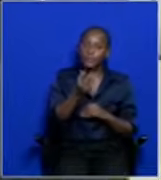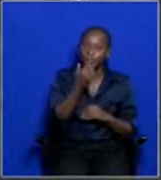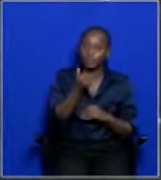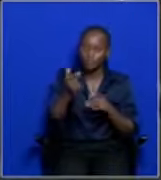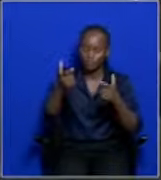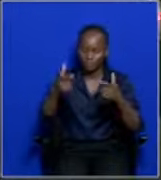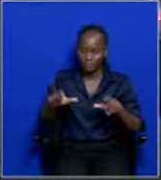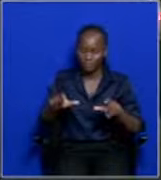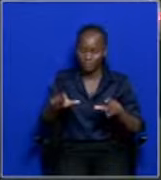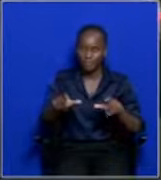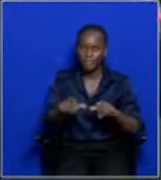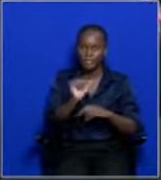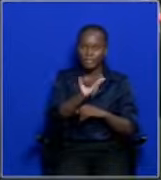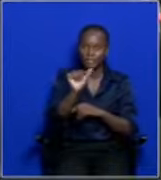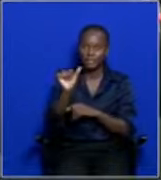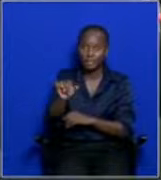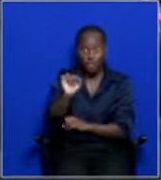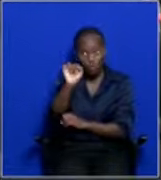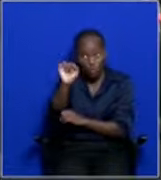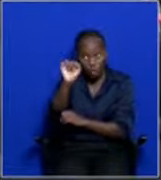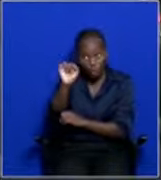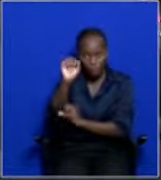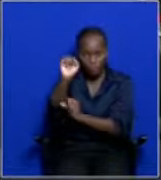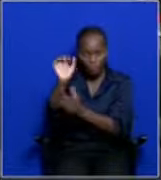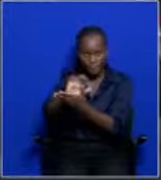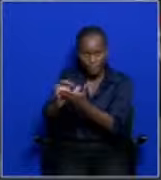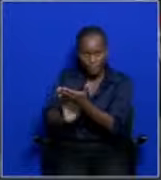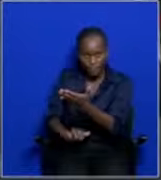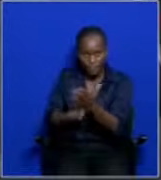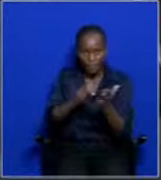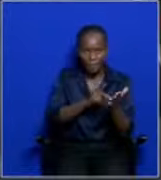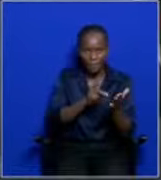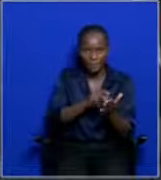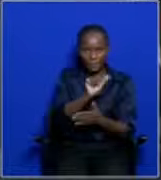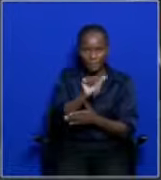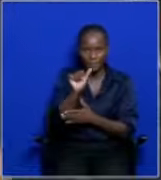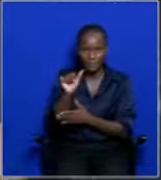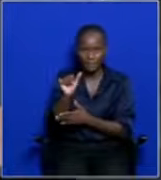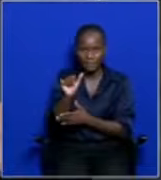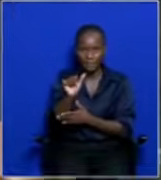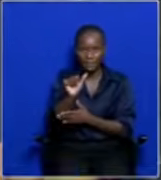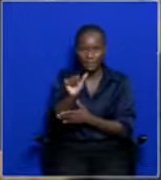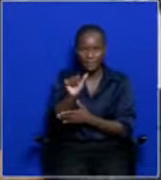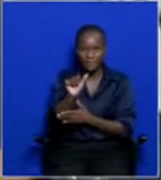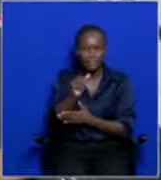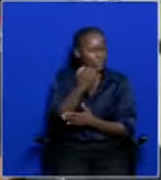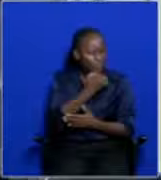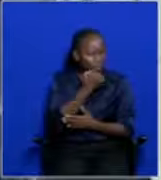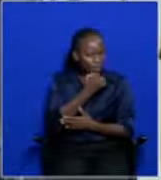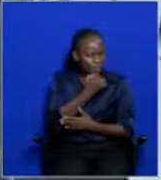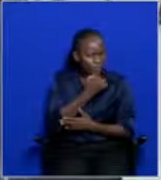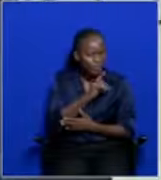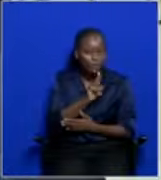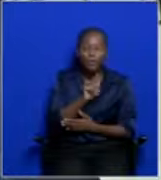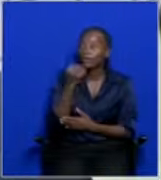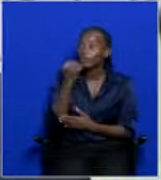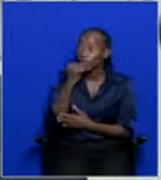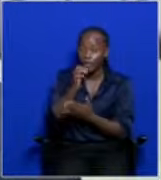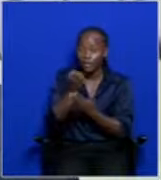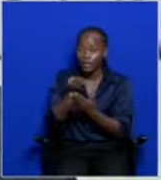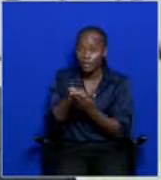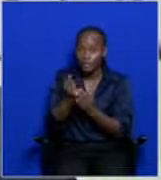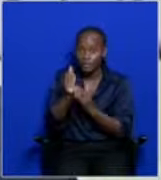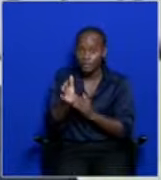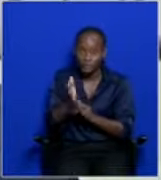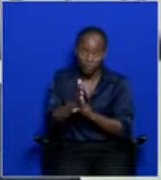page 16, paragraph 66. Page? Maybe before you do that, Ms. Yes. Selo, there's a reference to